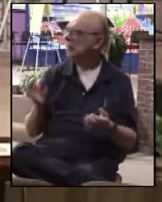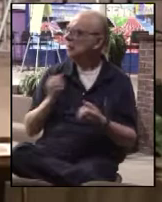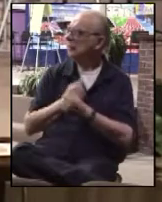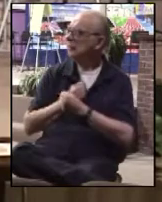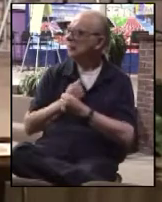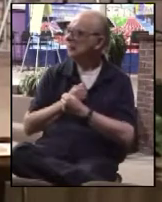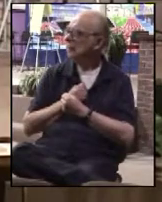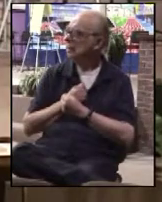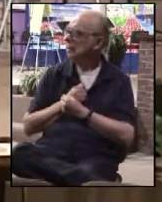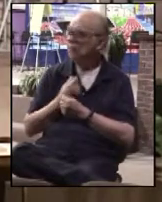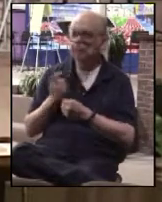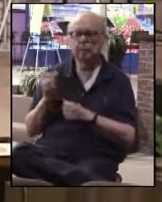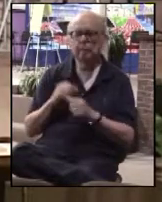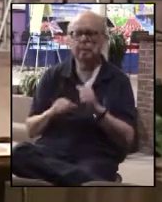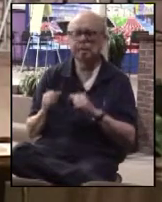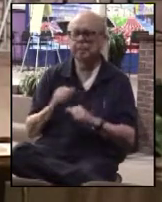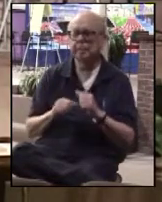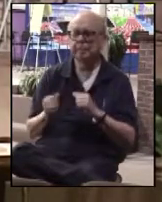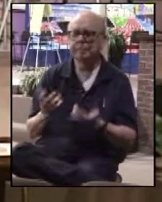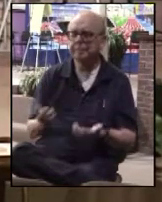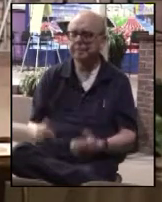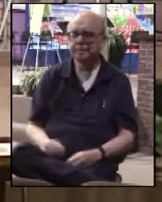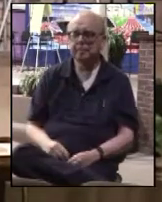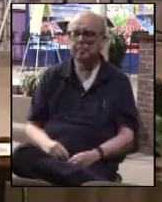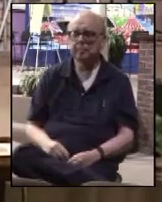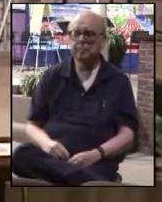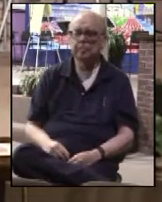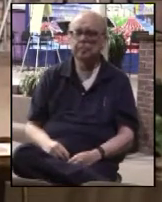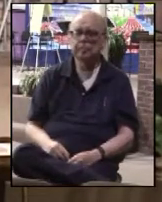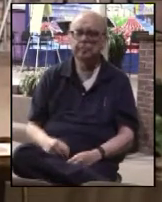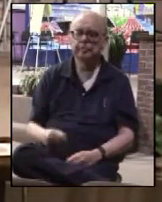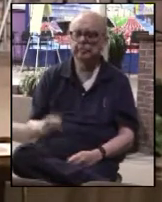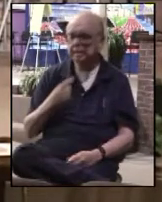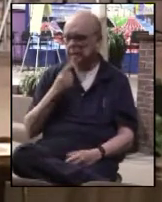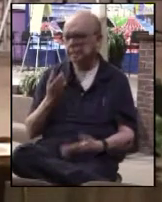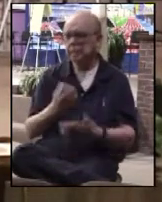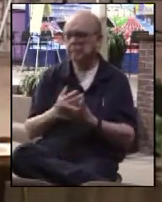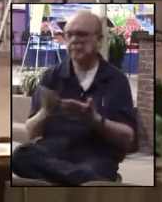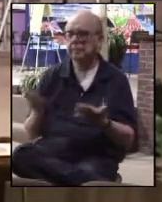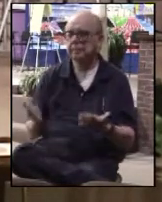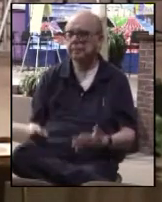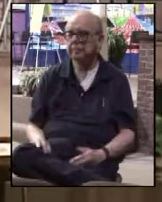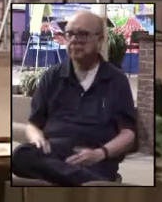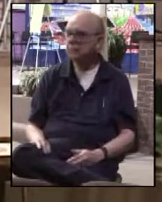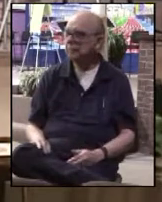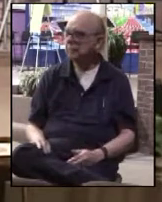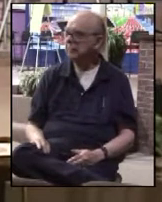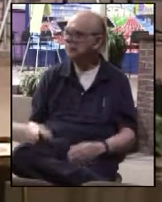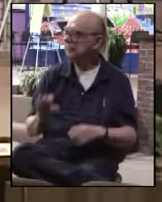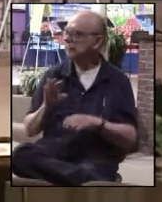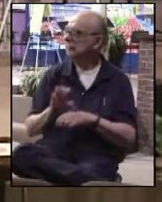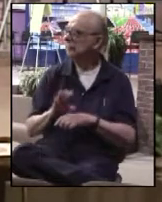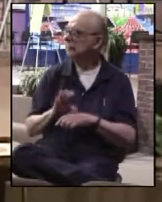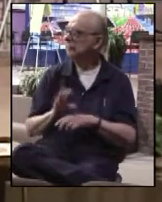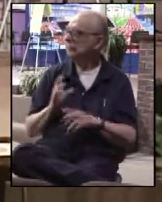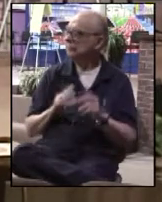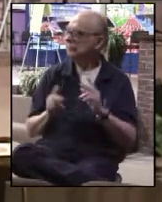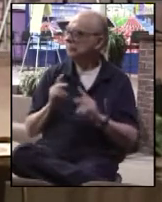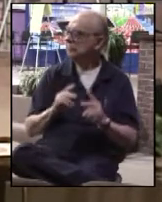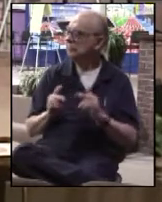and in hand Let me say this to y'all church people